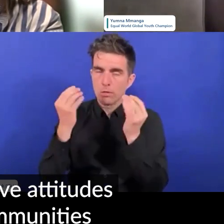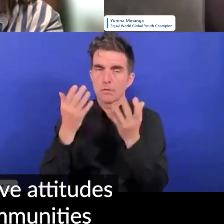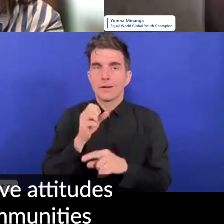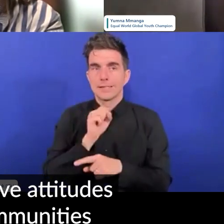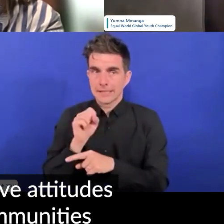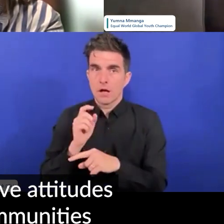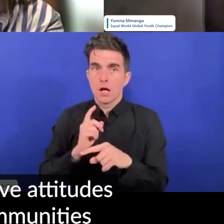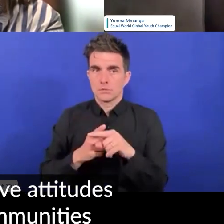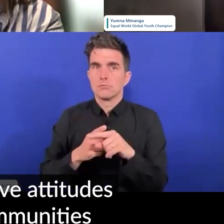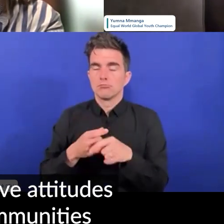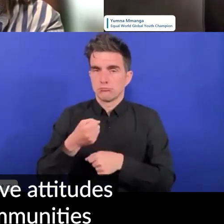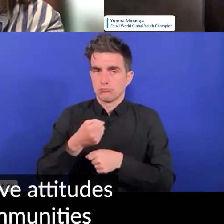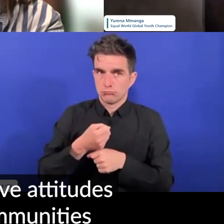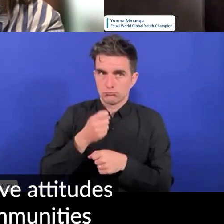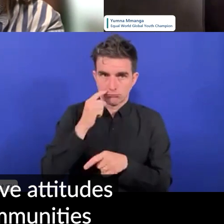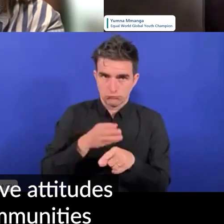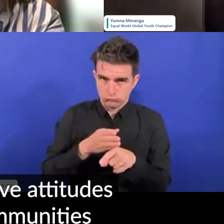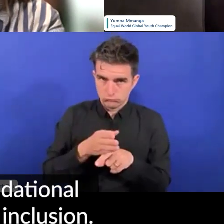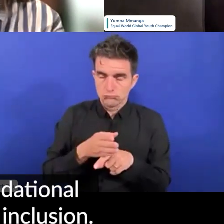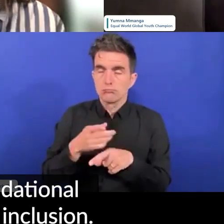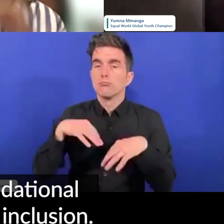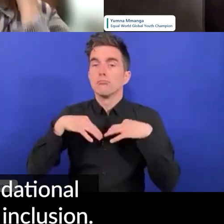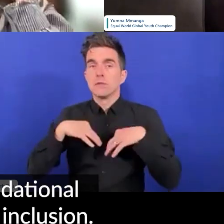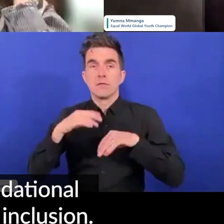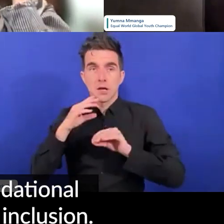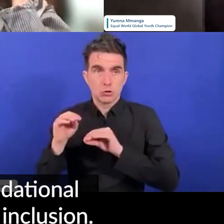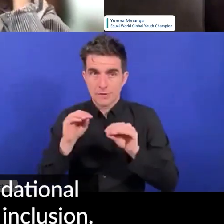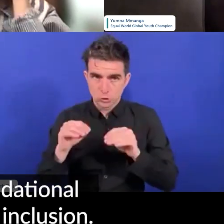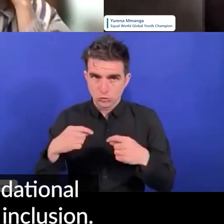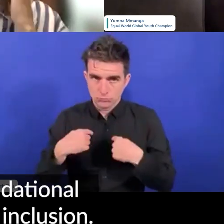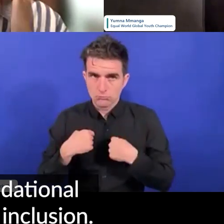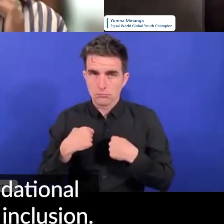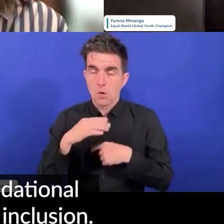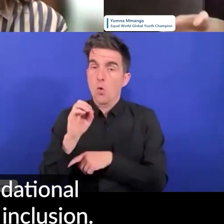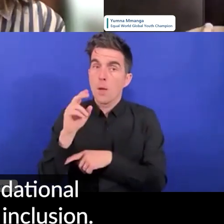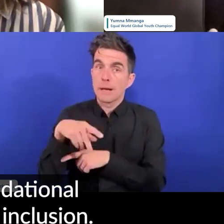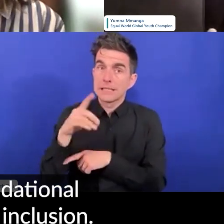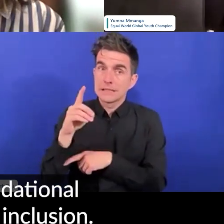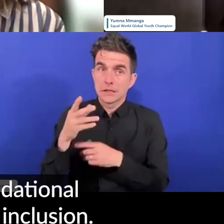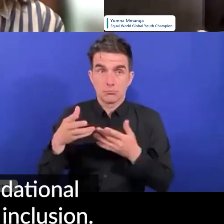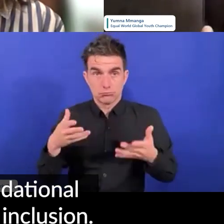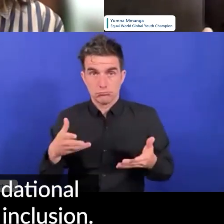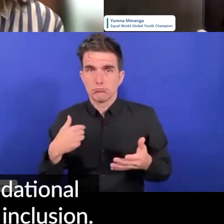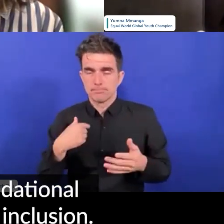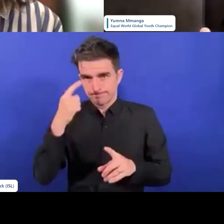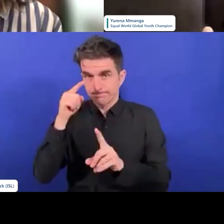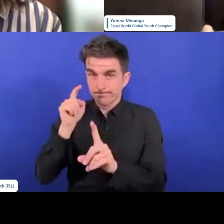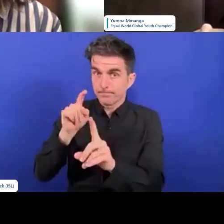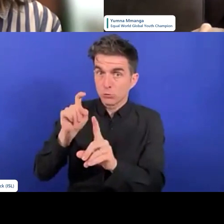inclusive attitudes within school communities is the most foundational steps towards real